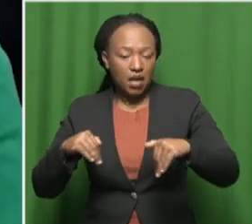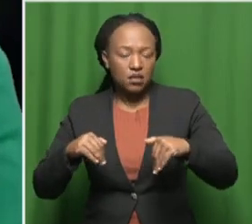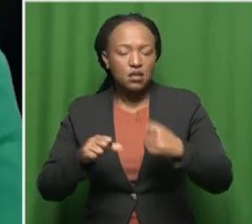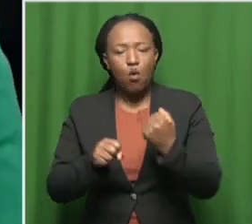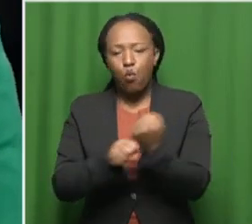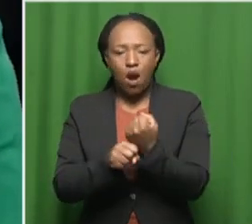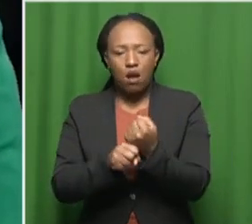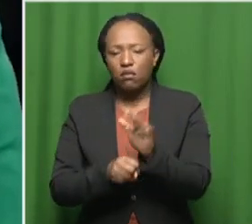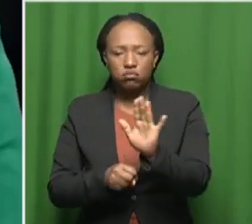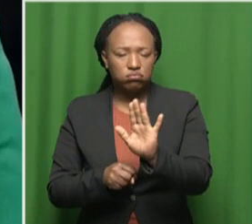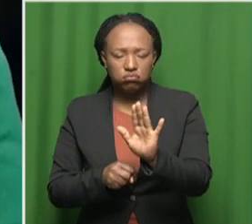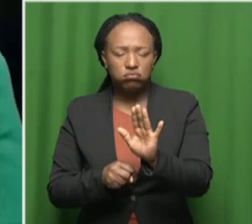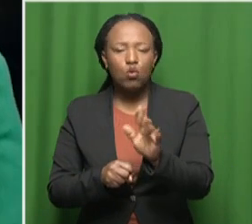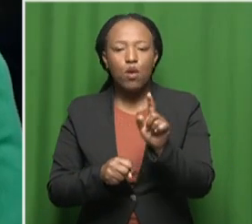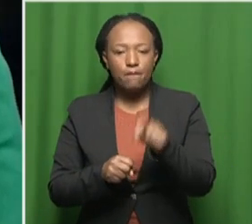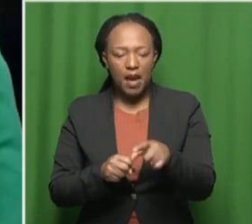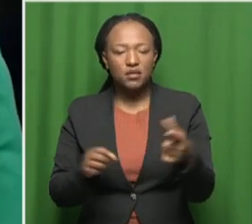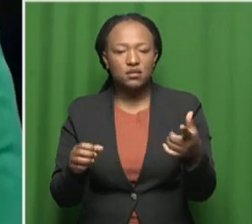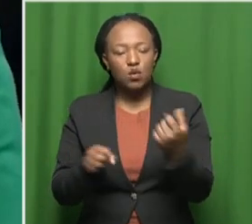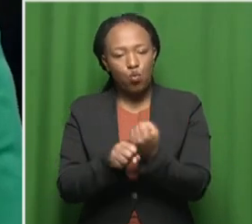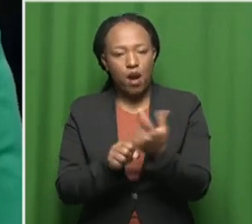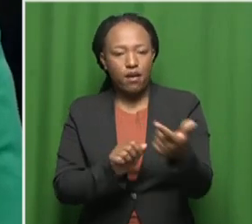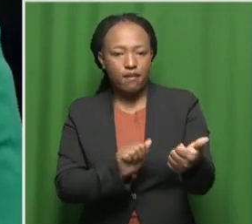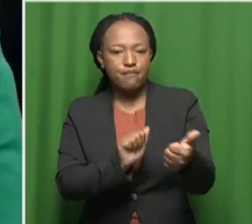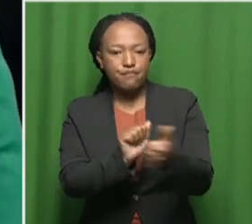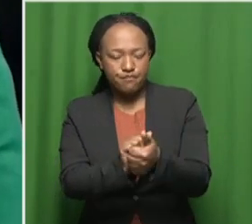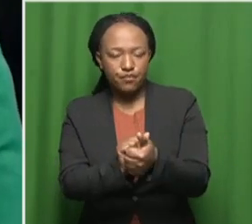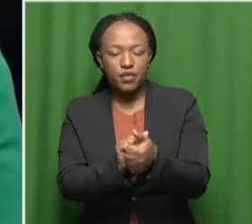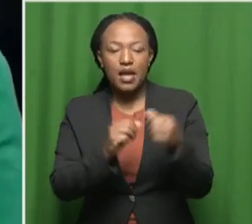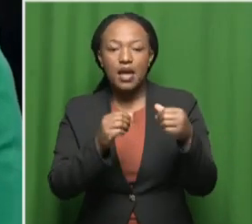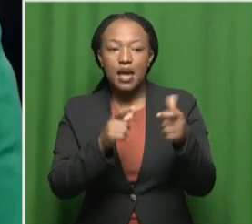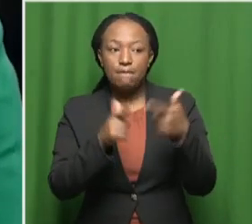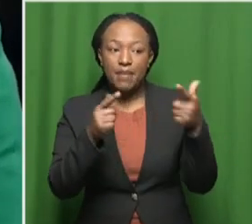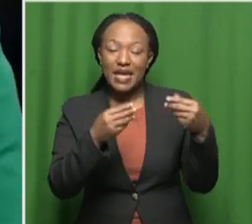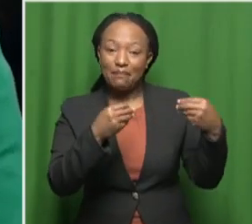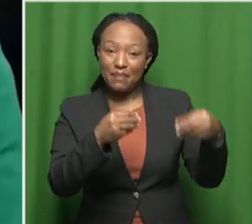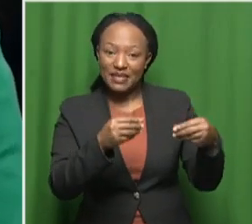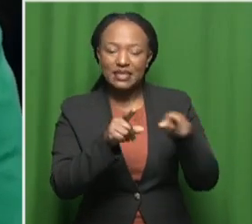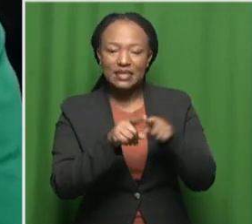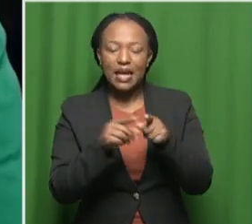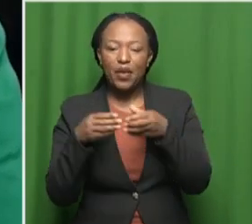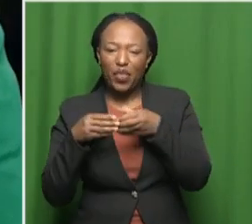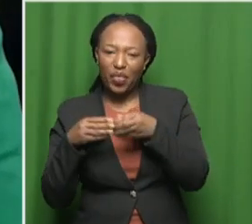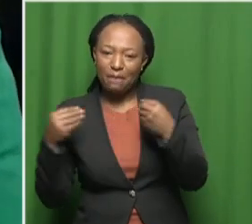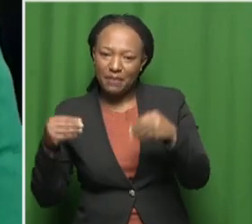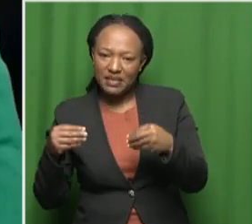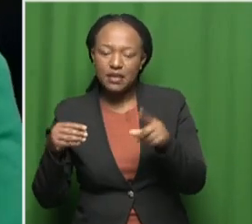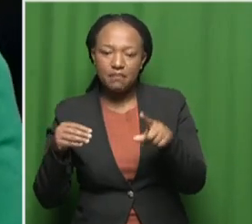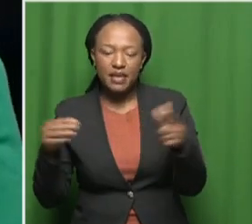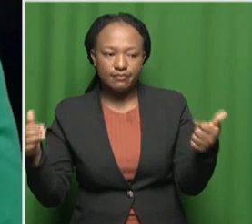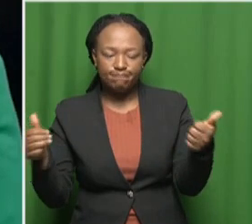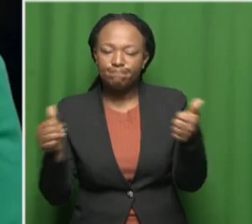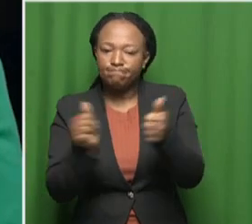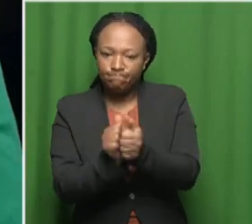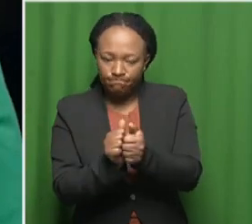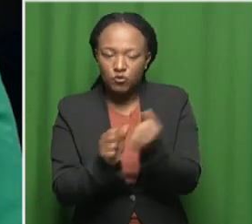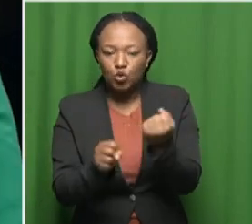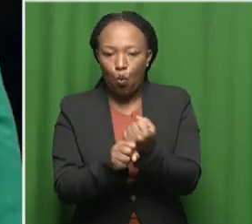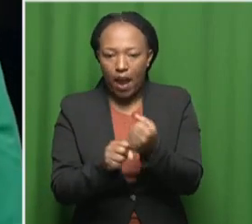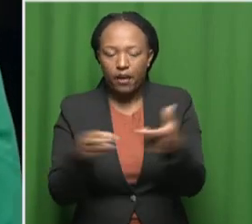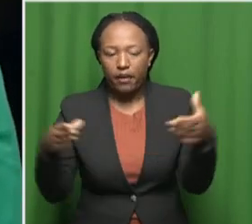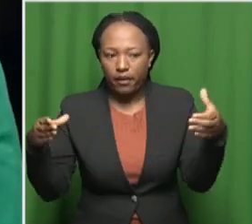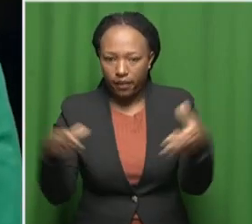businesses. We need to coexist. Big businesses at all times must know that there's a role for small businesses to help them not